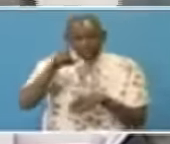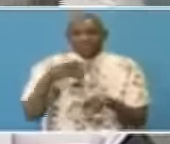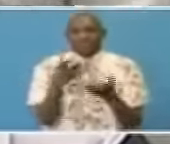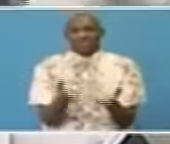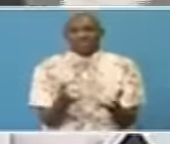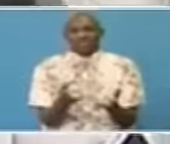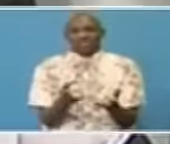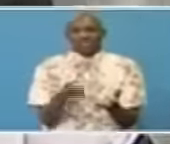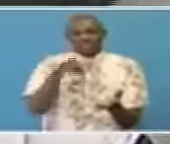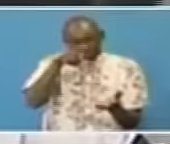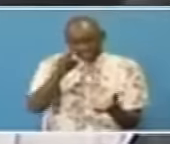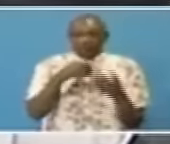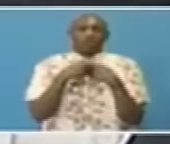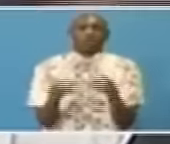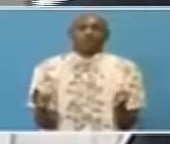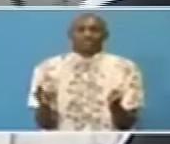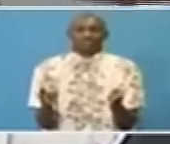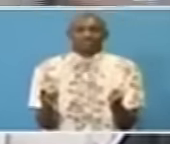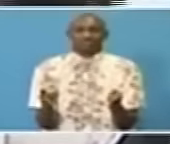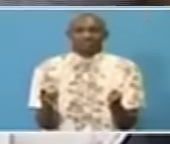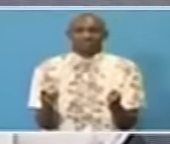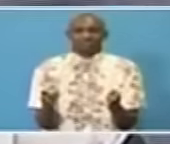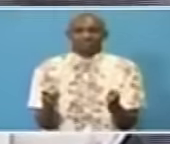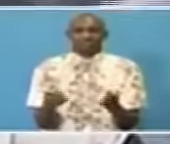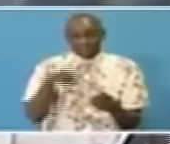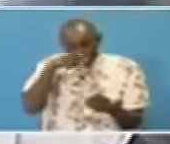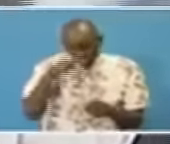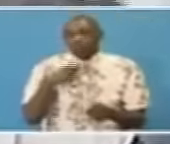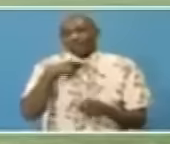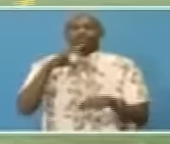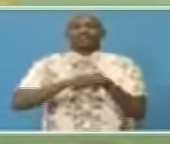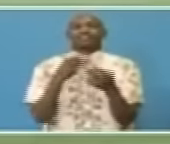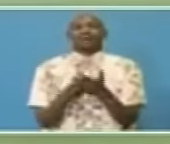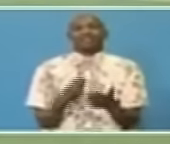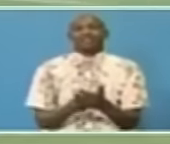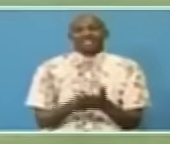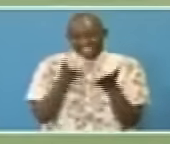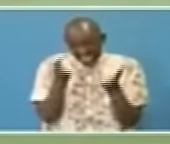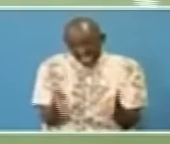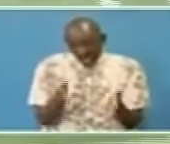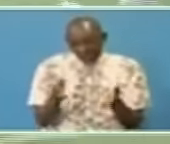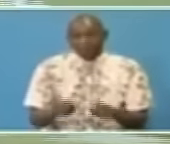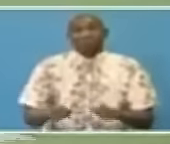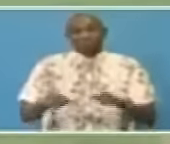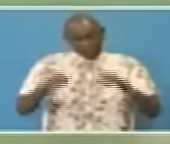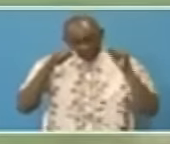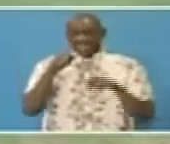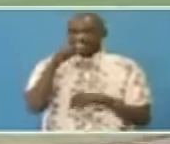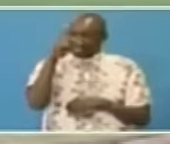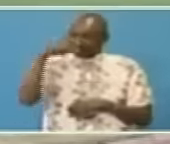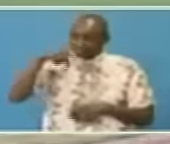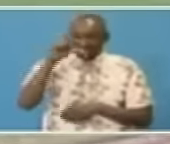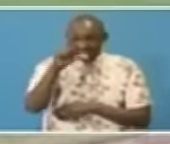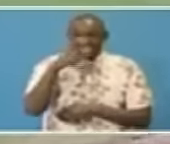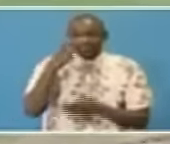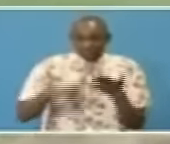ground, they may lose so that they can get some money. Kulingana na afisa mkuu mtendaji wa KPL